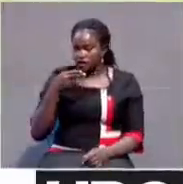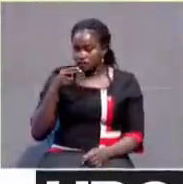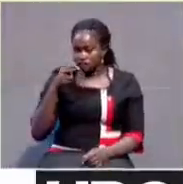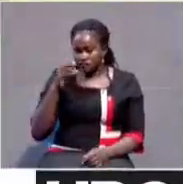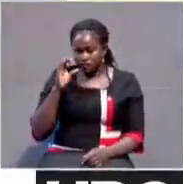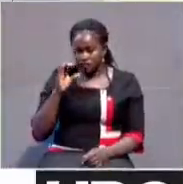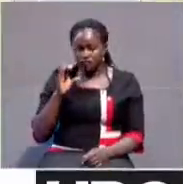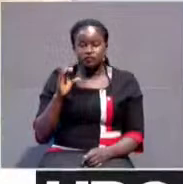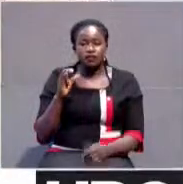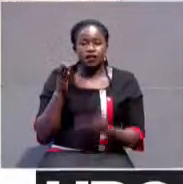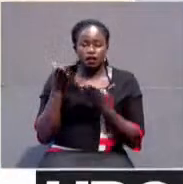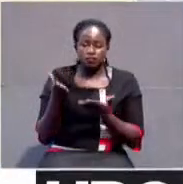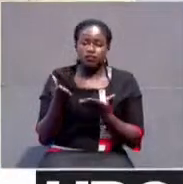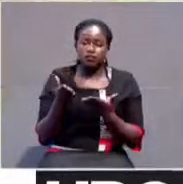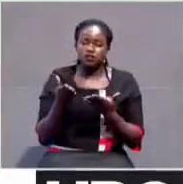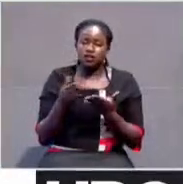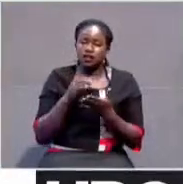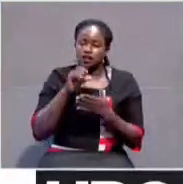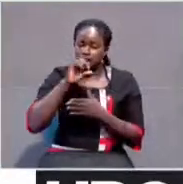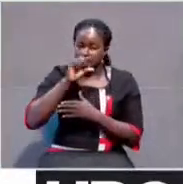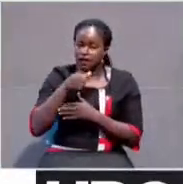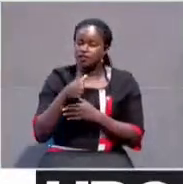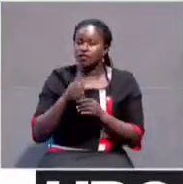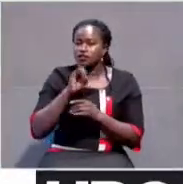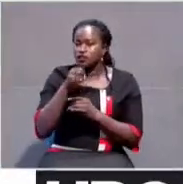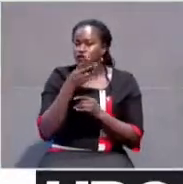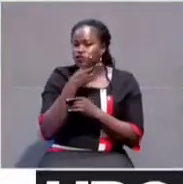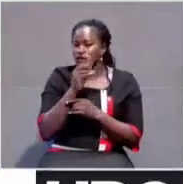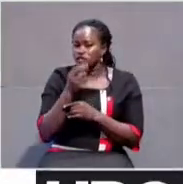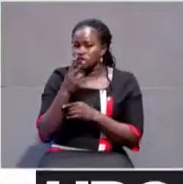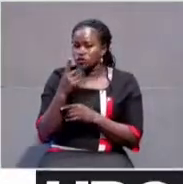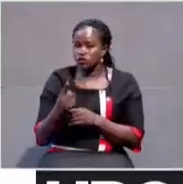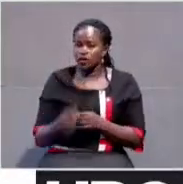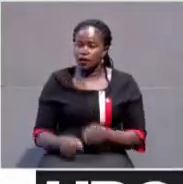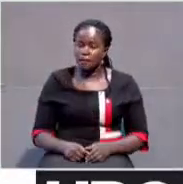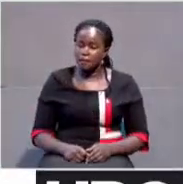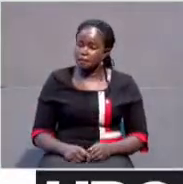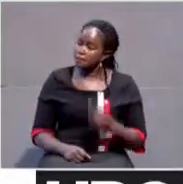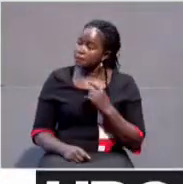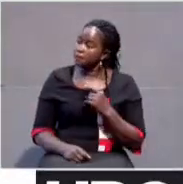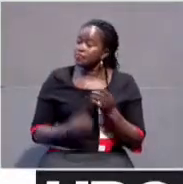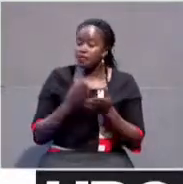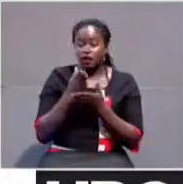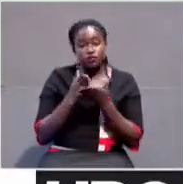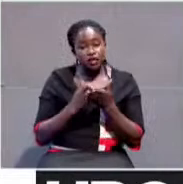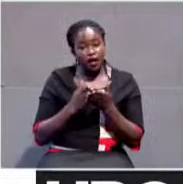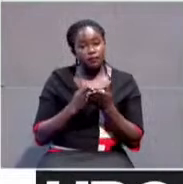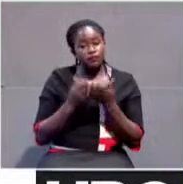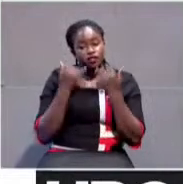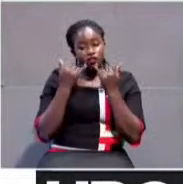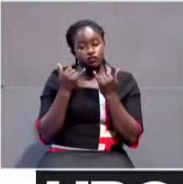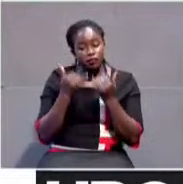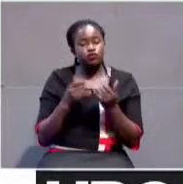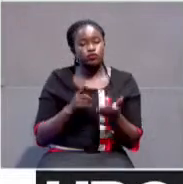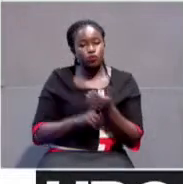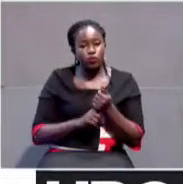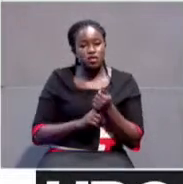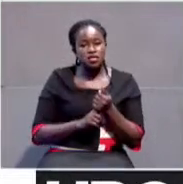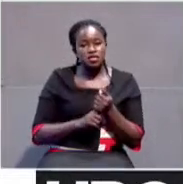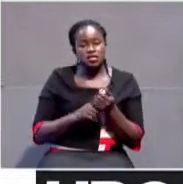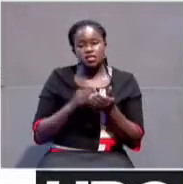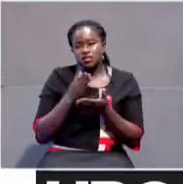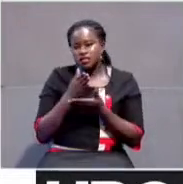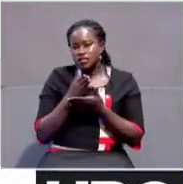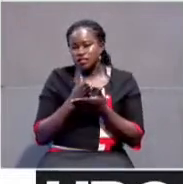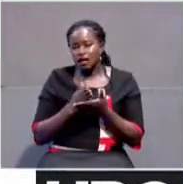on 19th January 2021. Some of them actually, the information we got could were compensated by some little